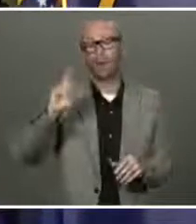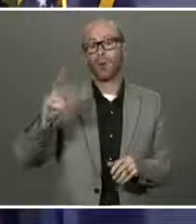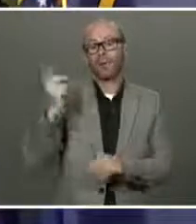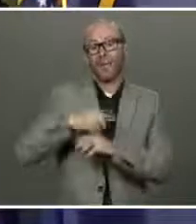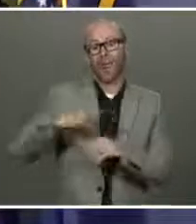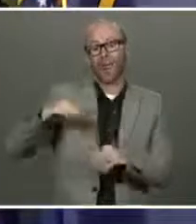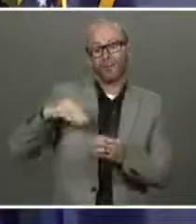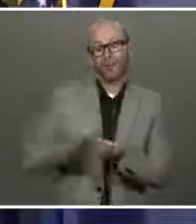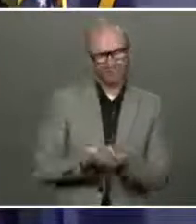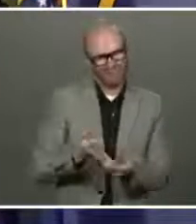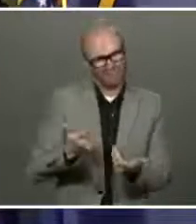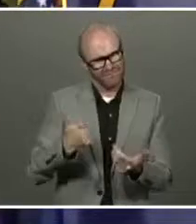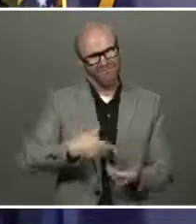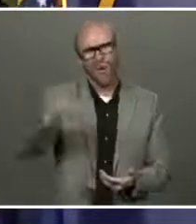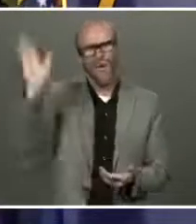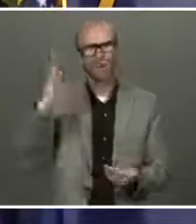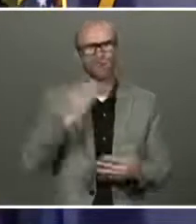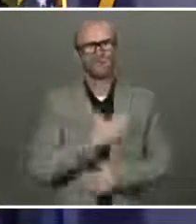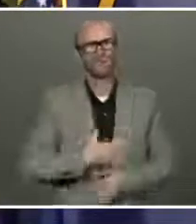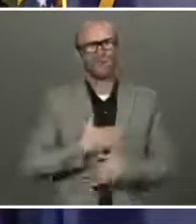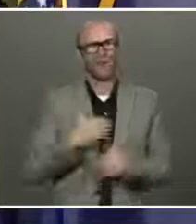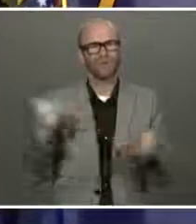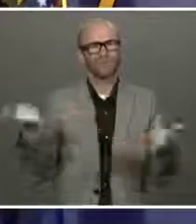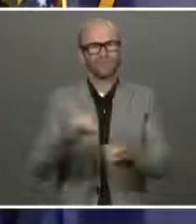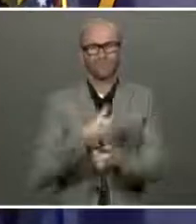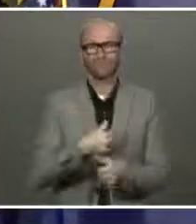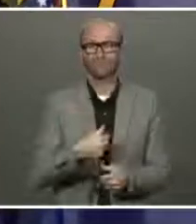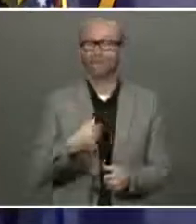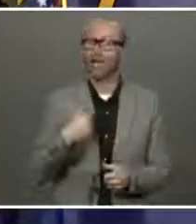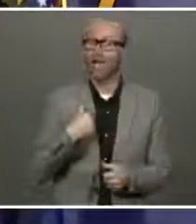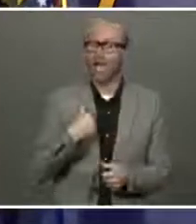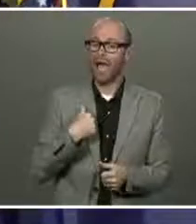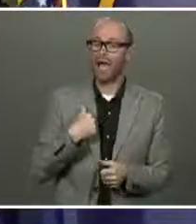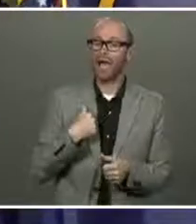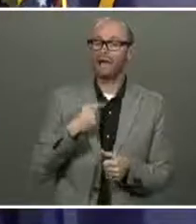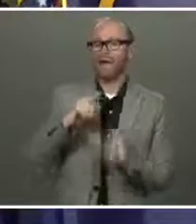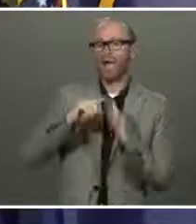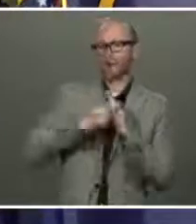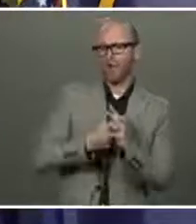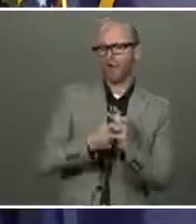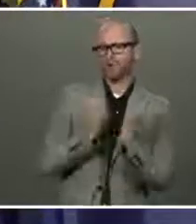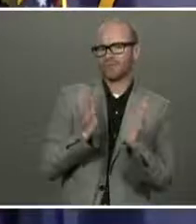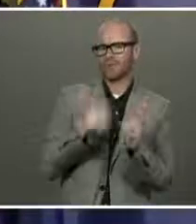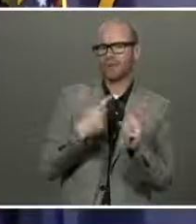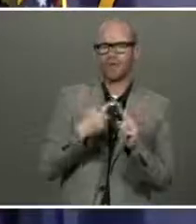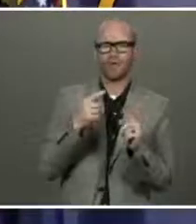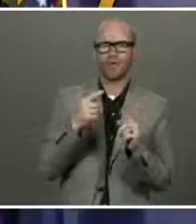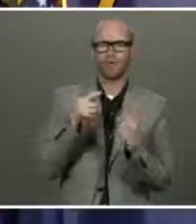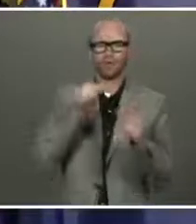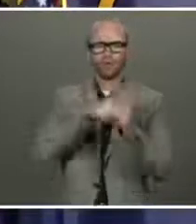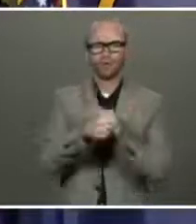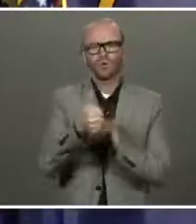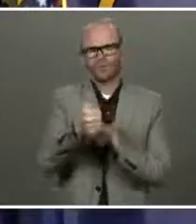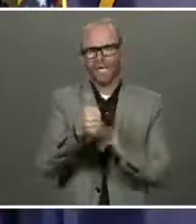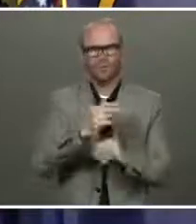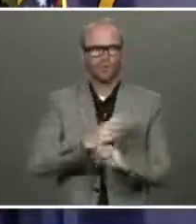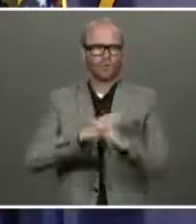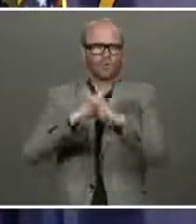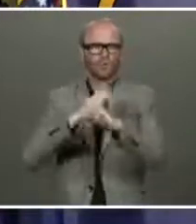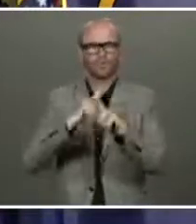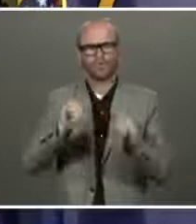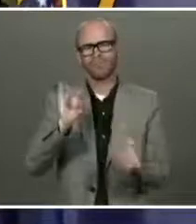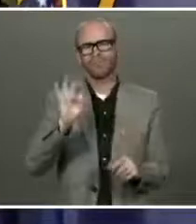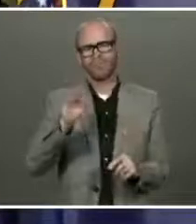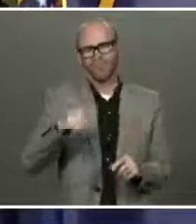time left. Go out and enjoy it. The only thing I would ask, I started speaking about suicide prevention. I know you all know this, but if you